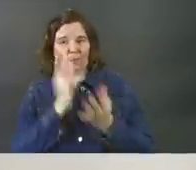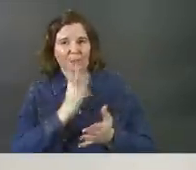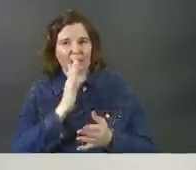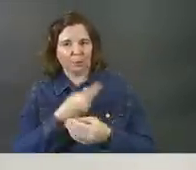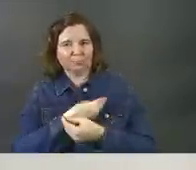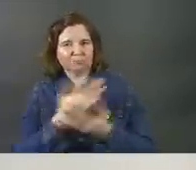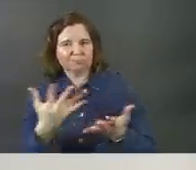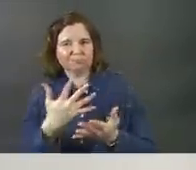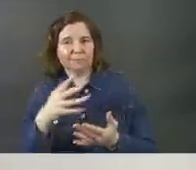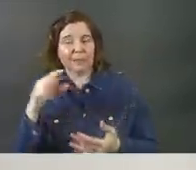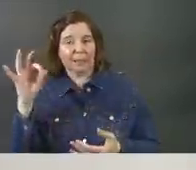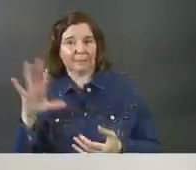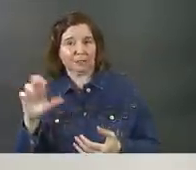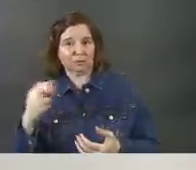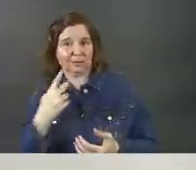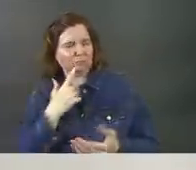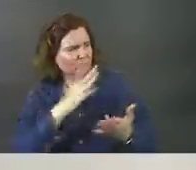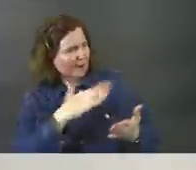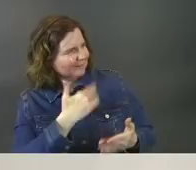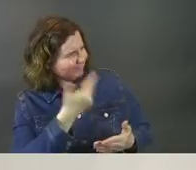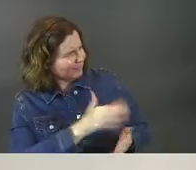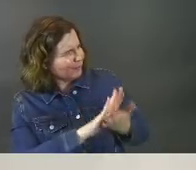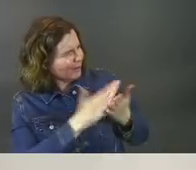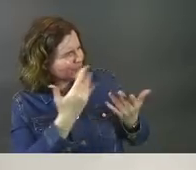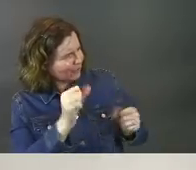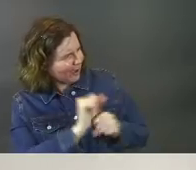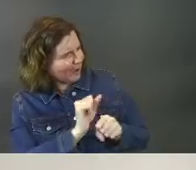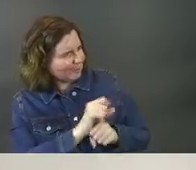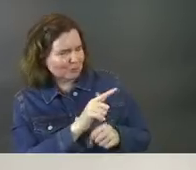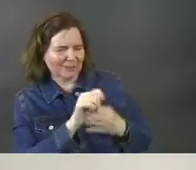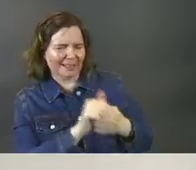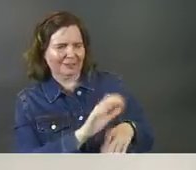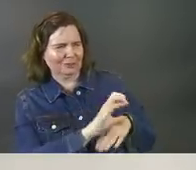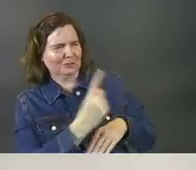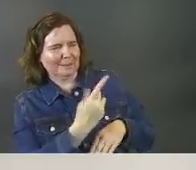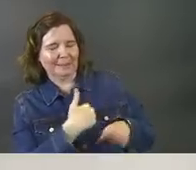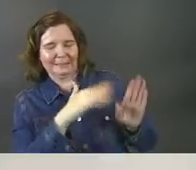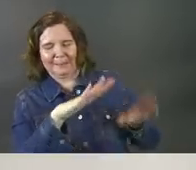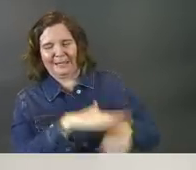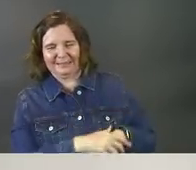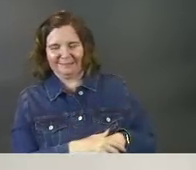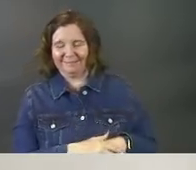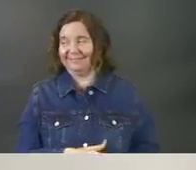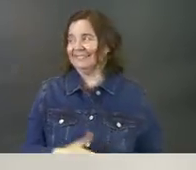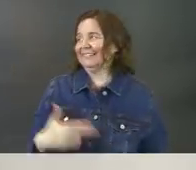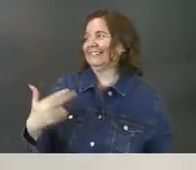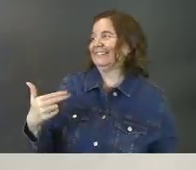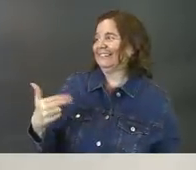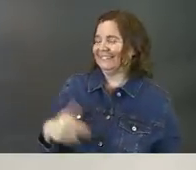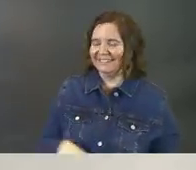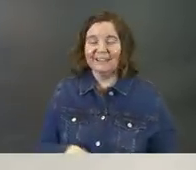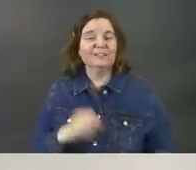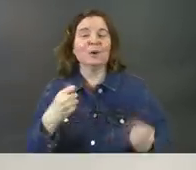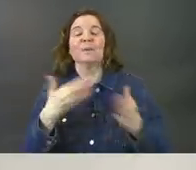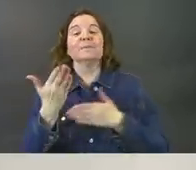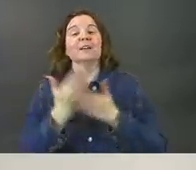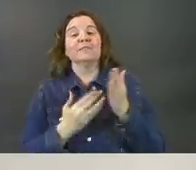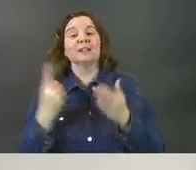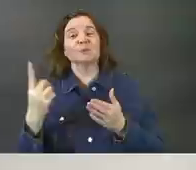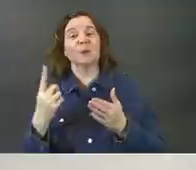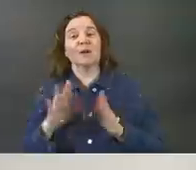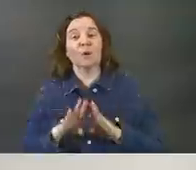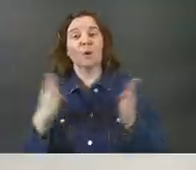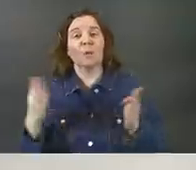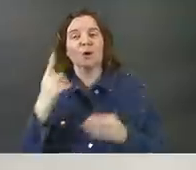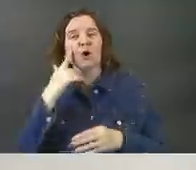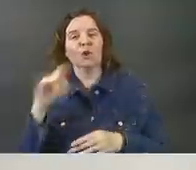going to be coming on this. Like Pastor Josh said, it was great job. Look at this guy. Great job. You should lead a church or something. It's amazing. So phase one of reopen